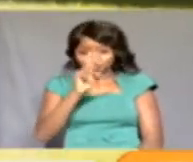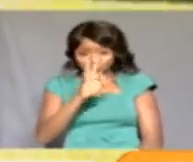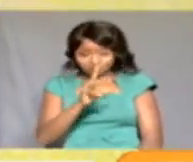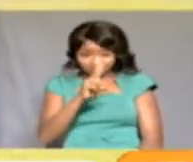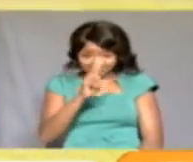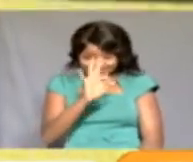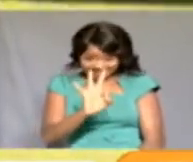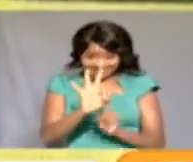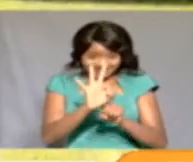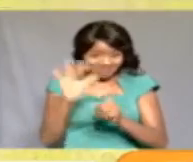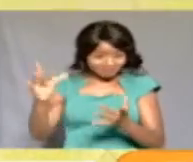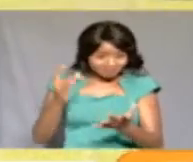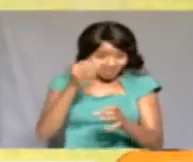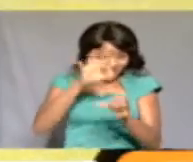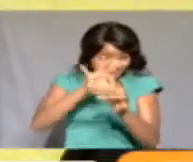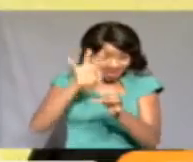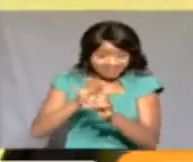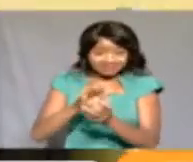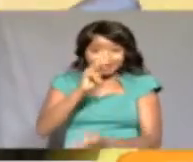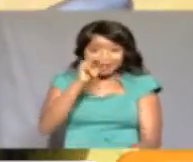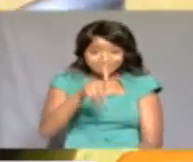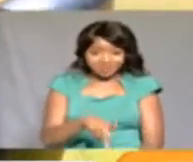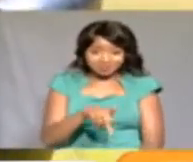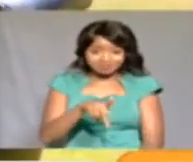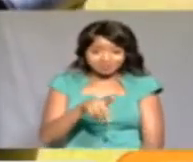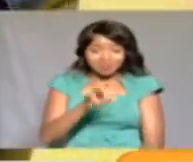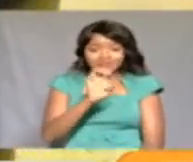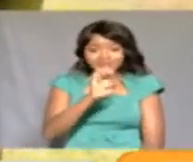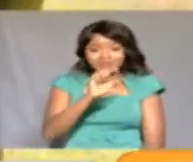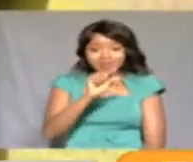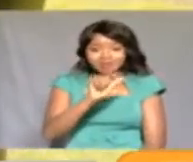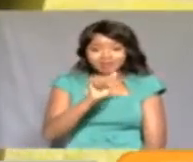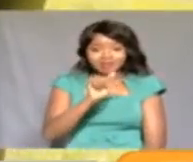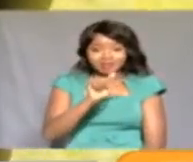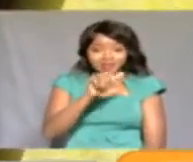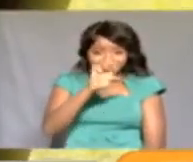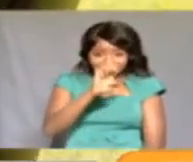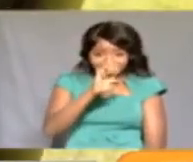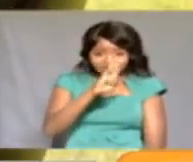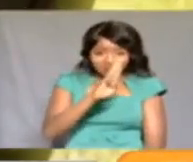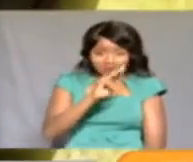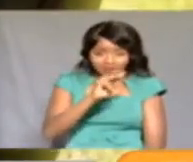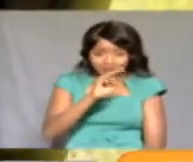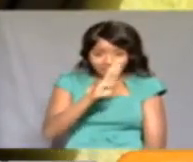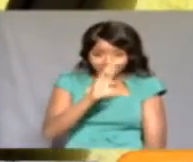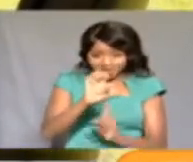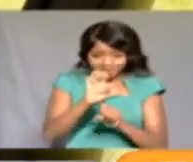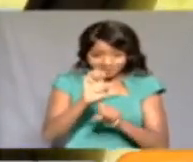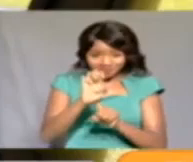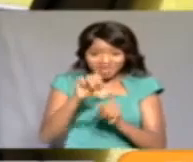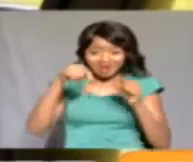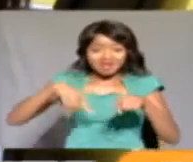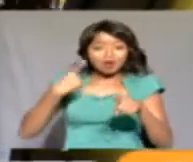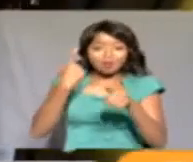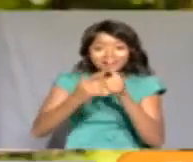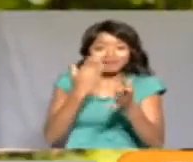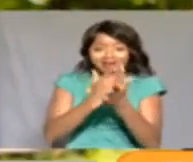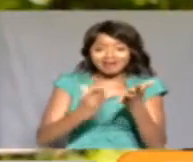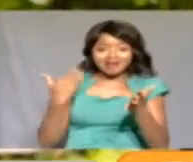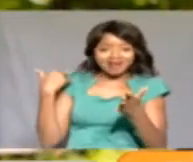Paul Mwirigi was elected MP Igembe South constituency. We catch up with him a year and a half